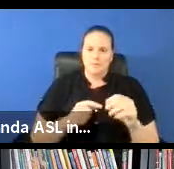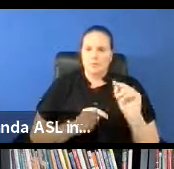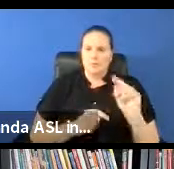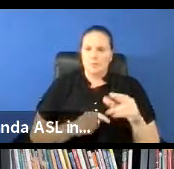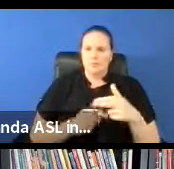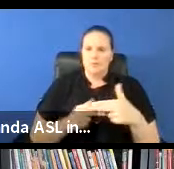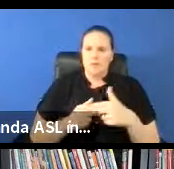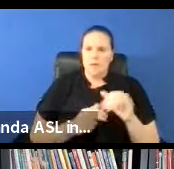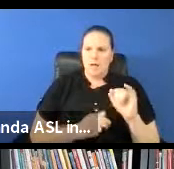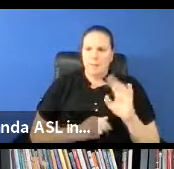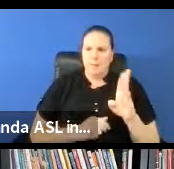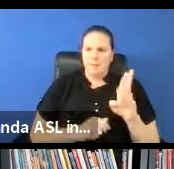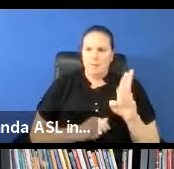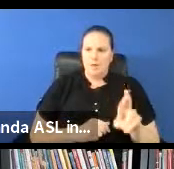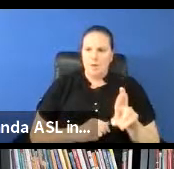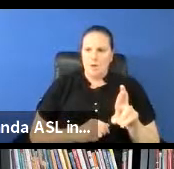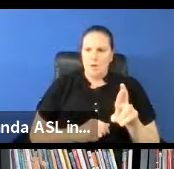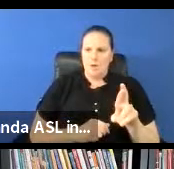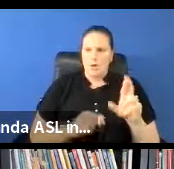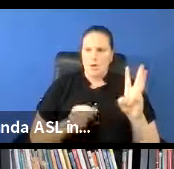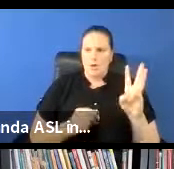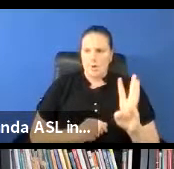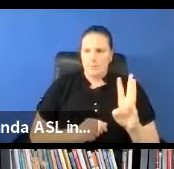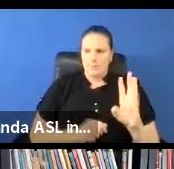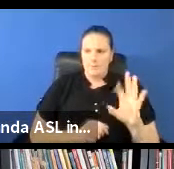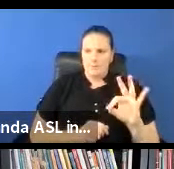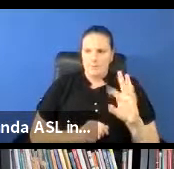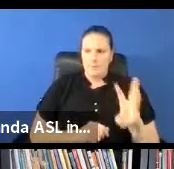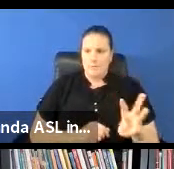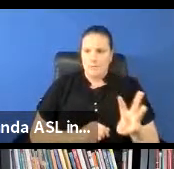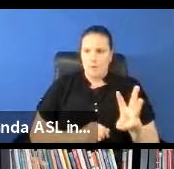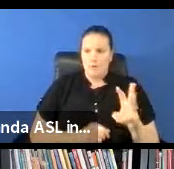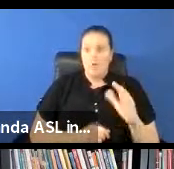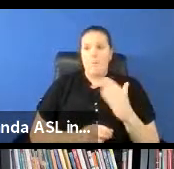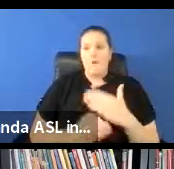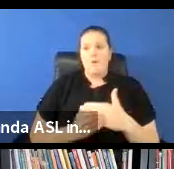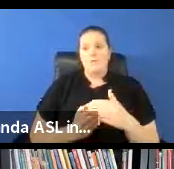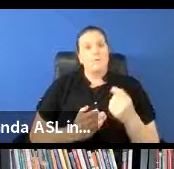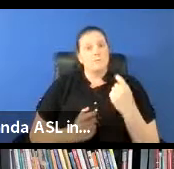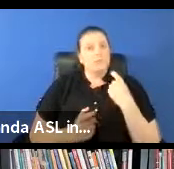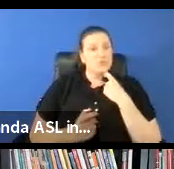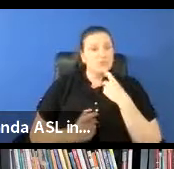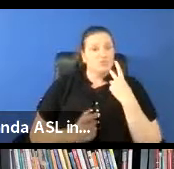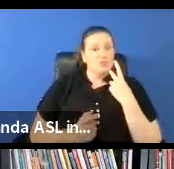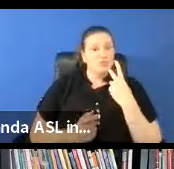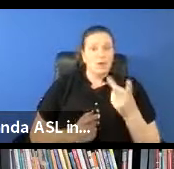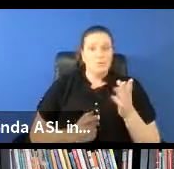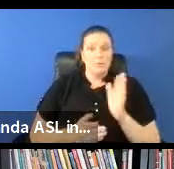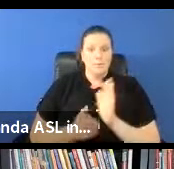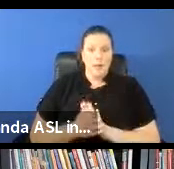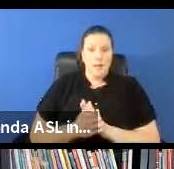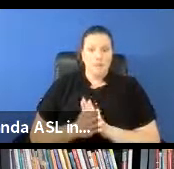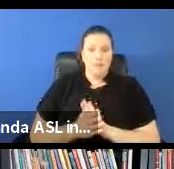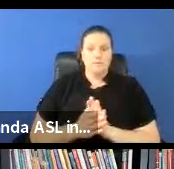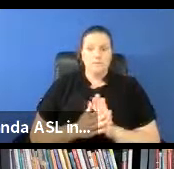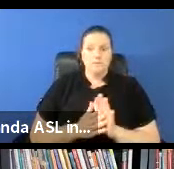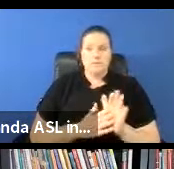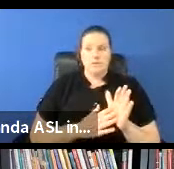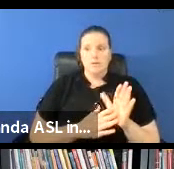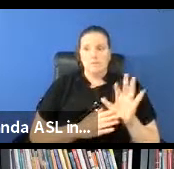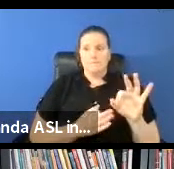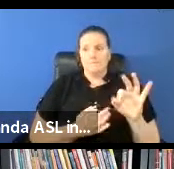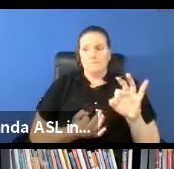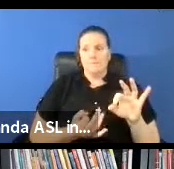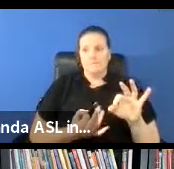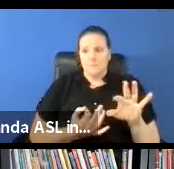the IBR climate framework up? Because part of what we just saw we're being asked is, our feedback.